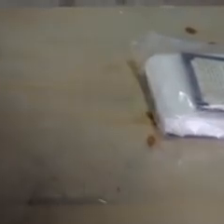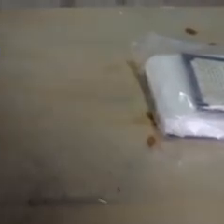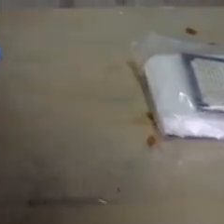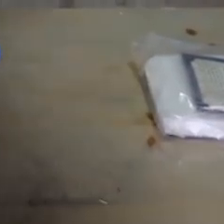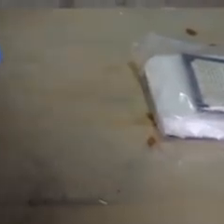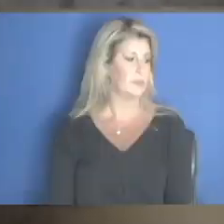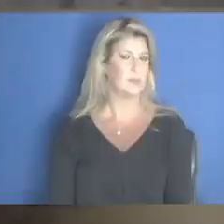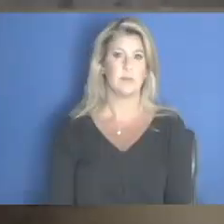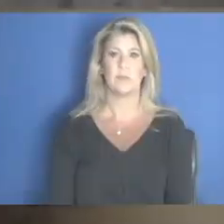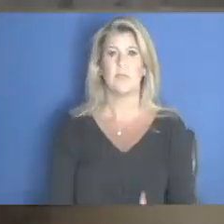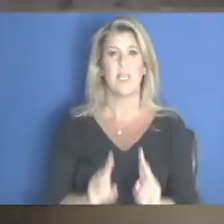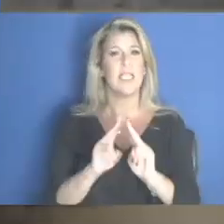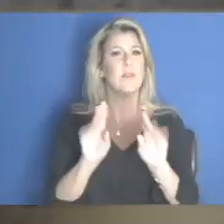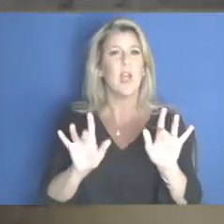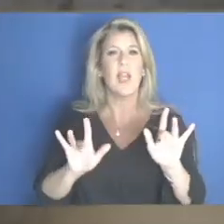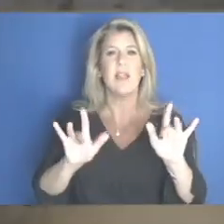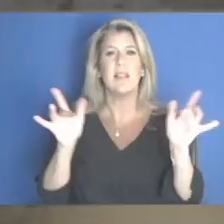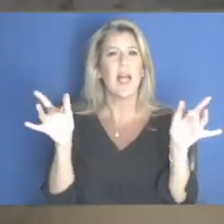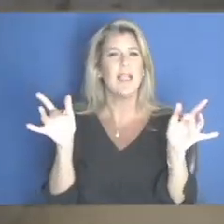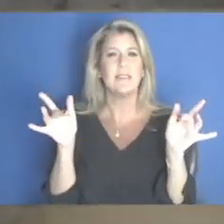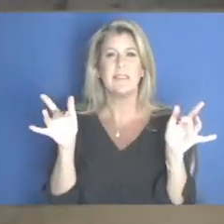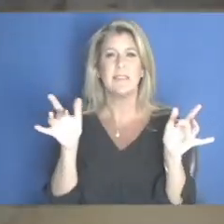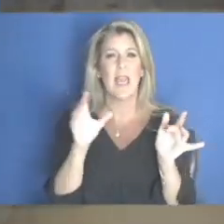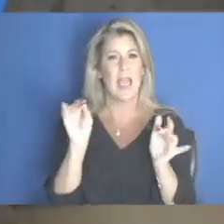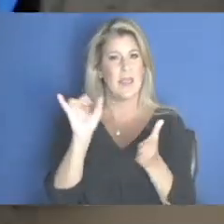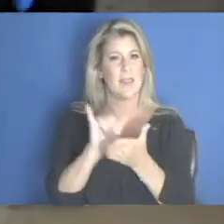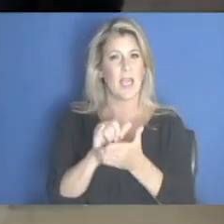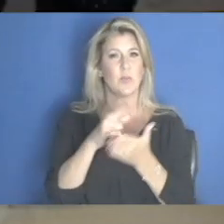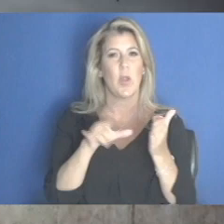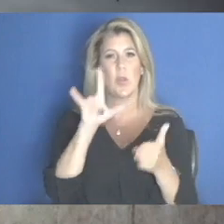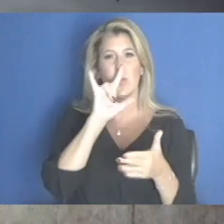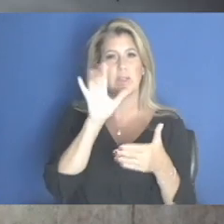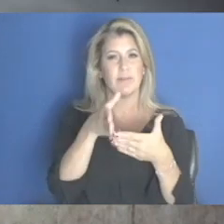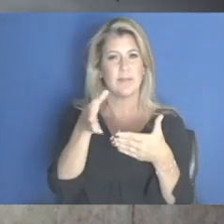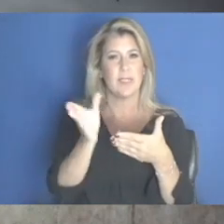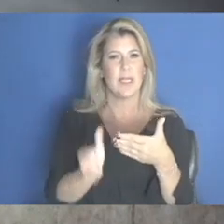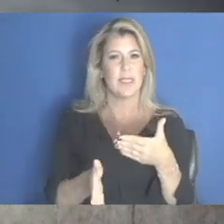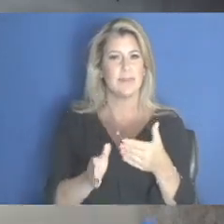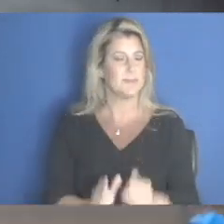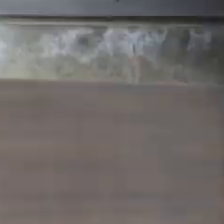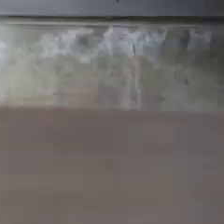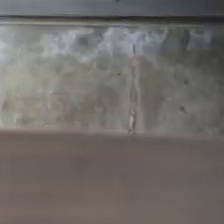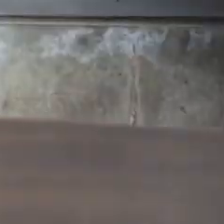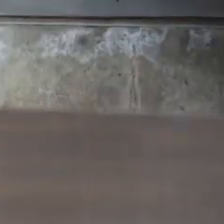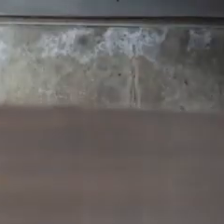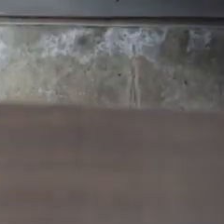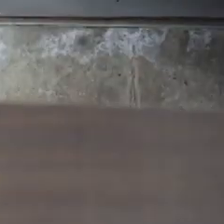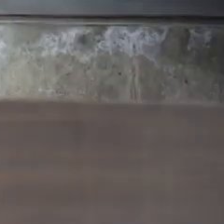It's a very light effect and this is how it looks when you're done.